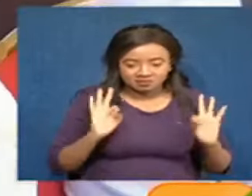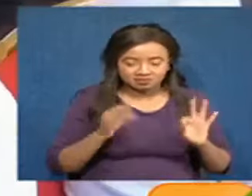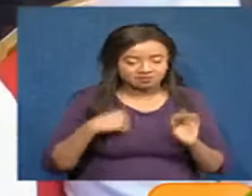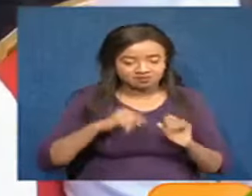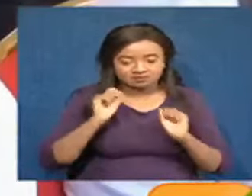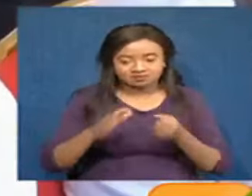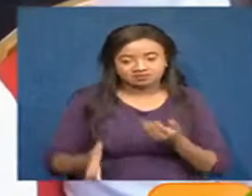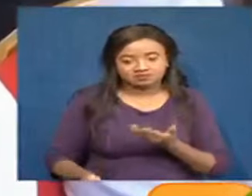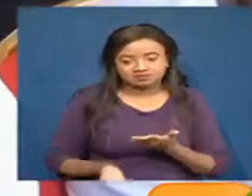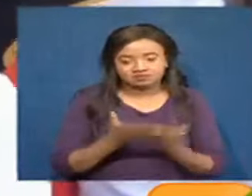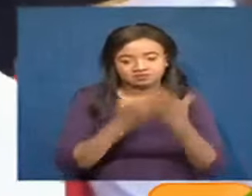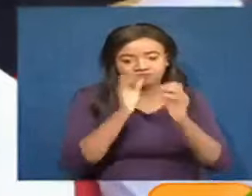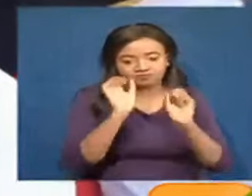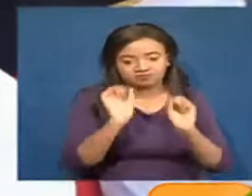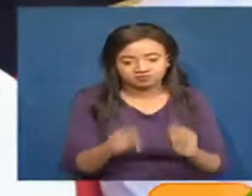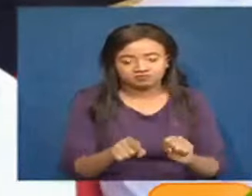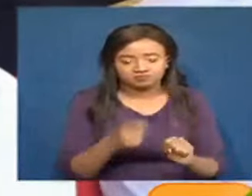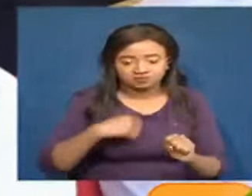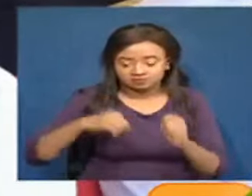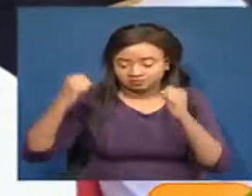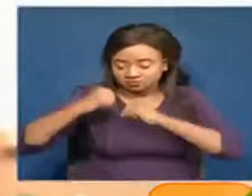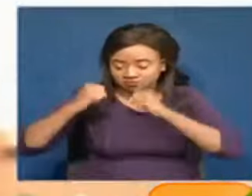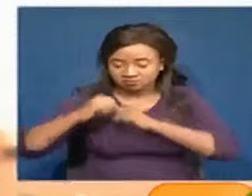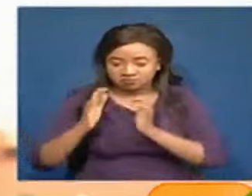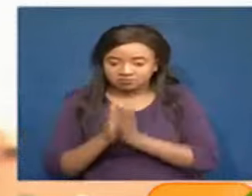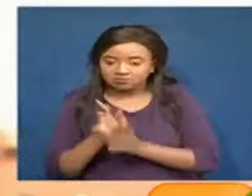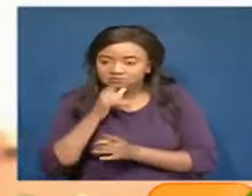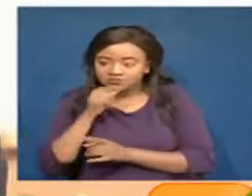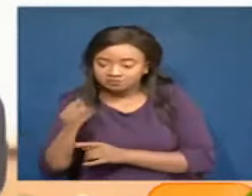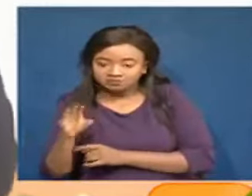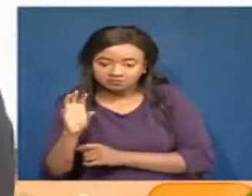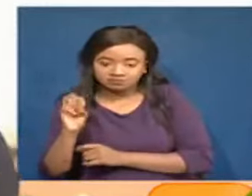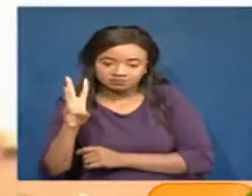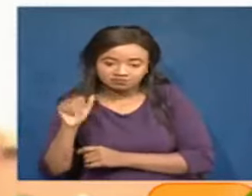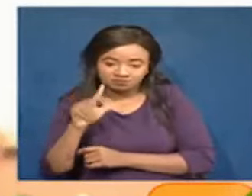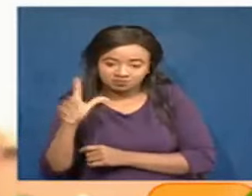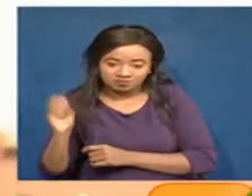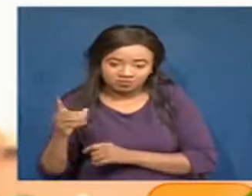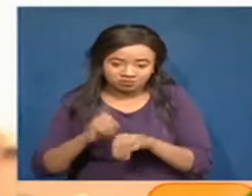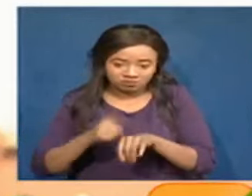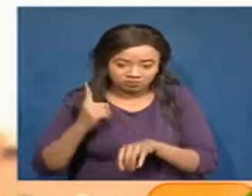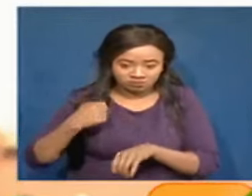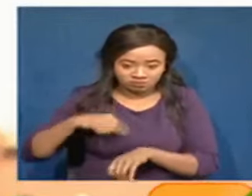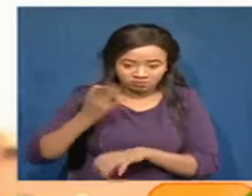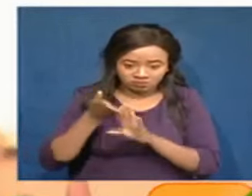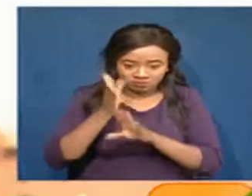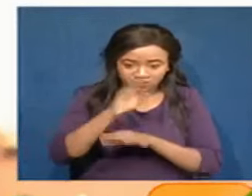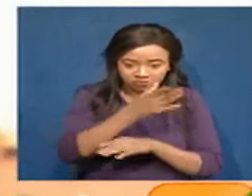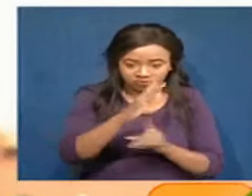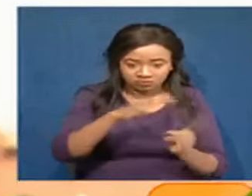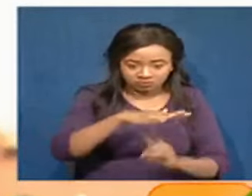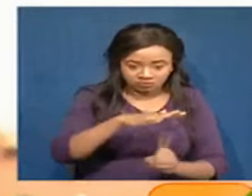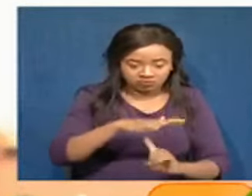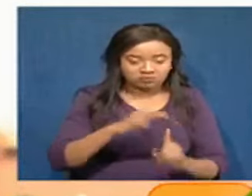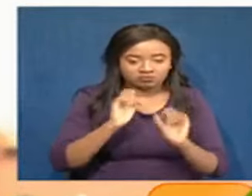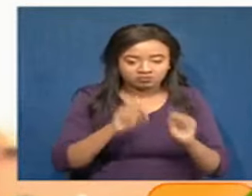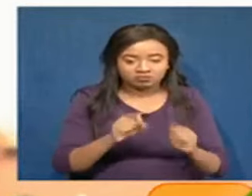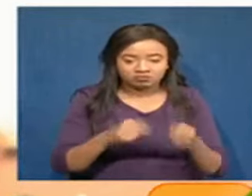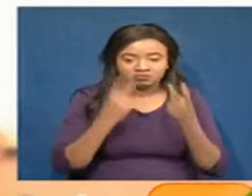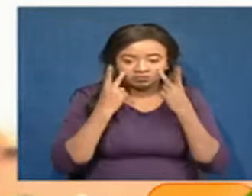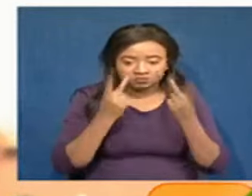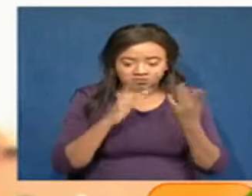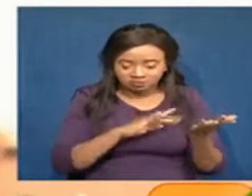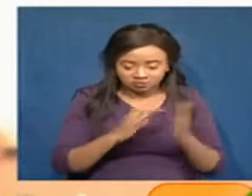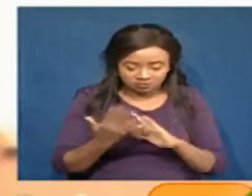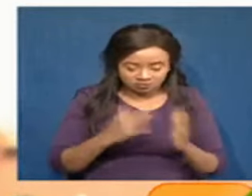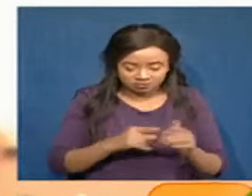tuwasaidie. Tumekubaliana na Bwana Walo kwamba sisi tukirudi kule kwa ministry tutaona vile katika hiyo fund